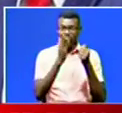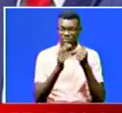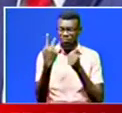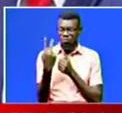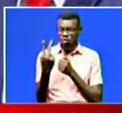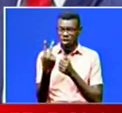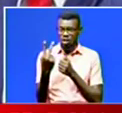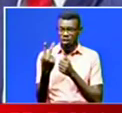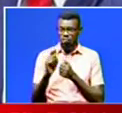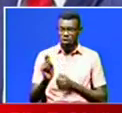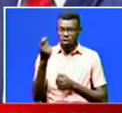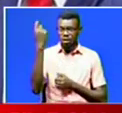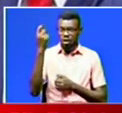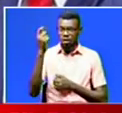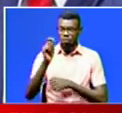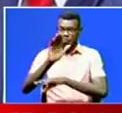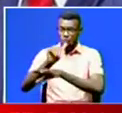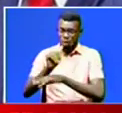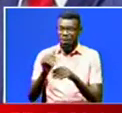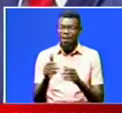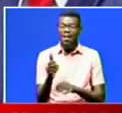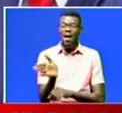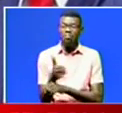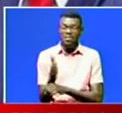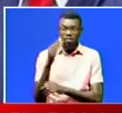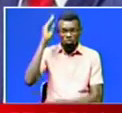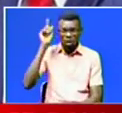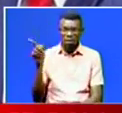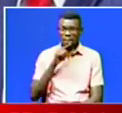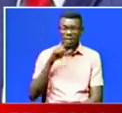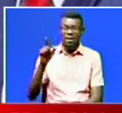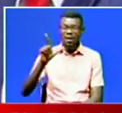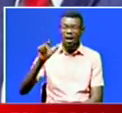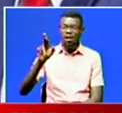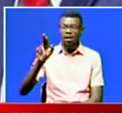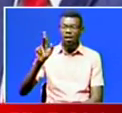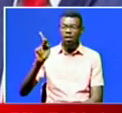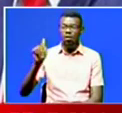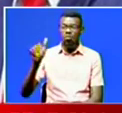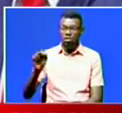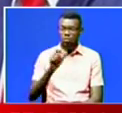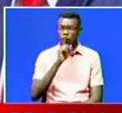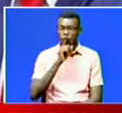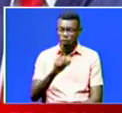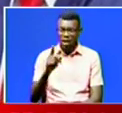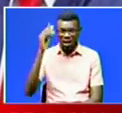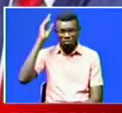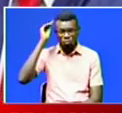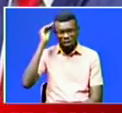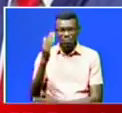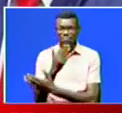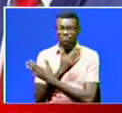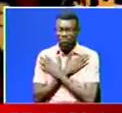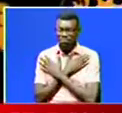Kenya suddenly summoned its ambassador to Somalia, Lucas Tumbo, and ordered his Somalia counterpart in Nairobi back